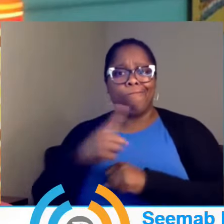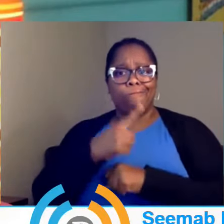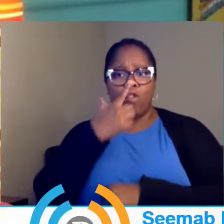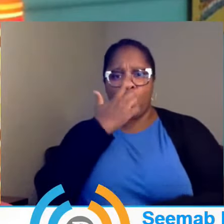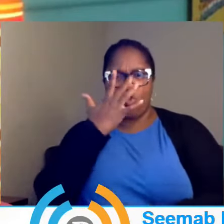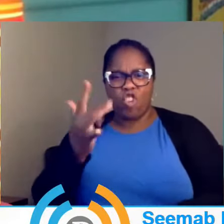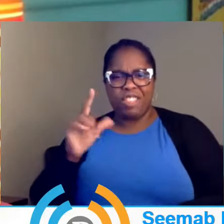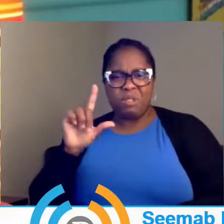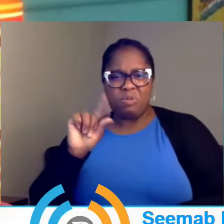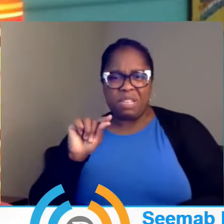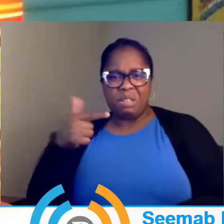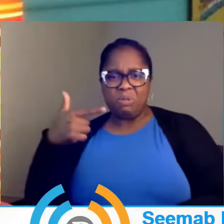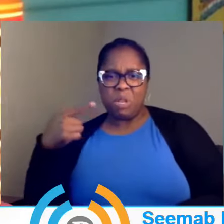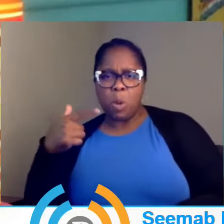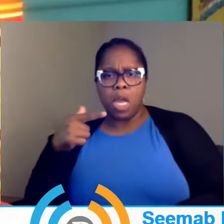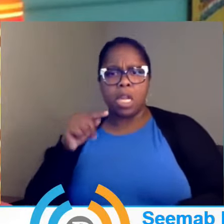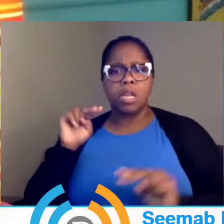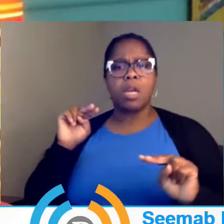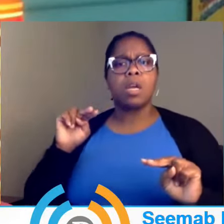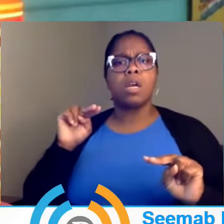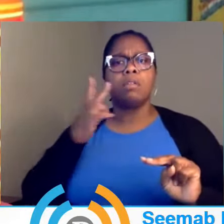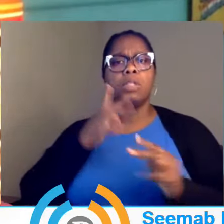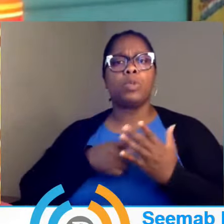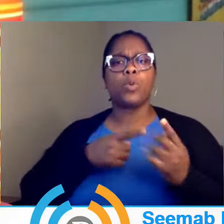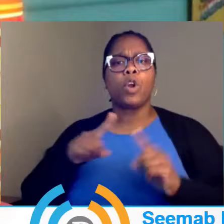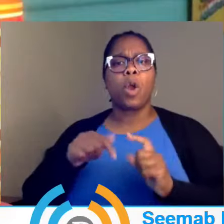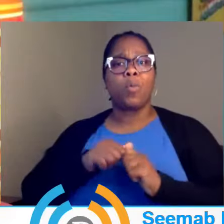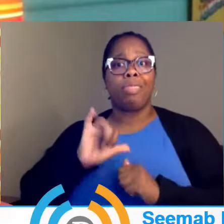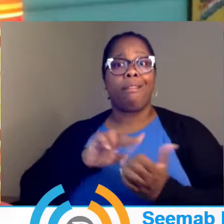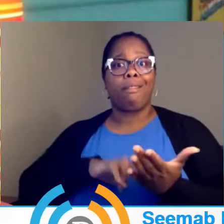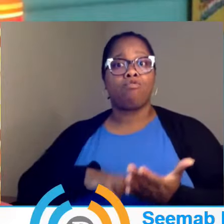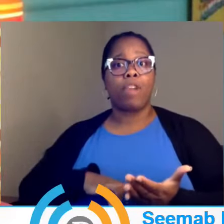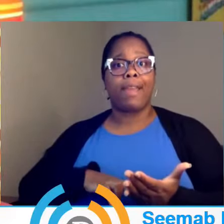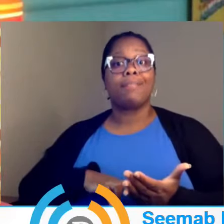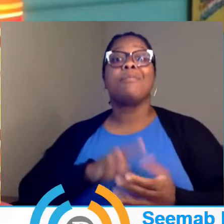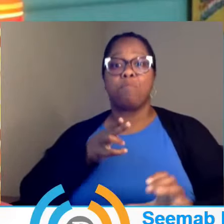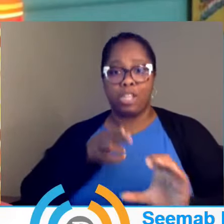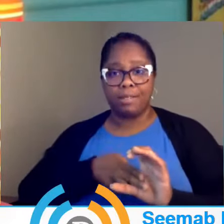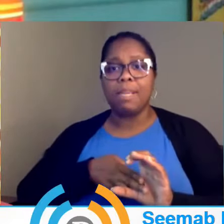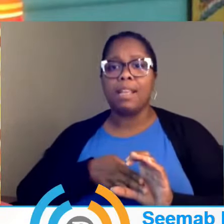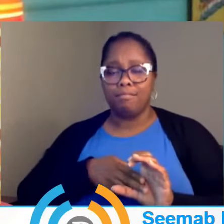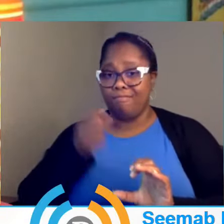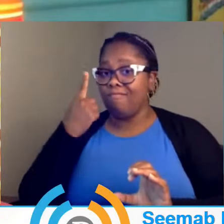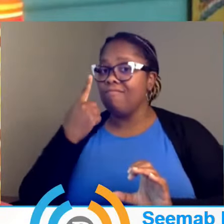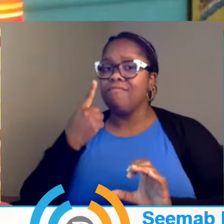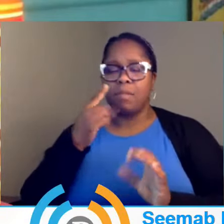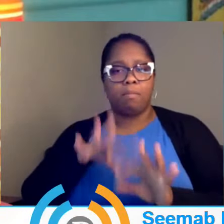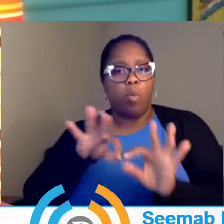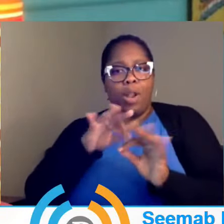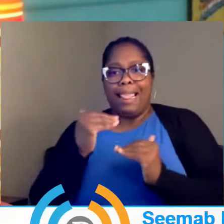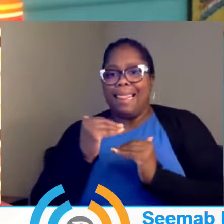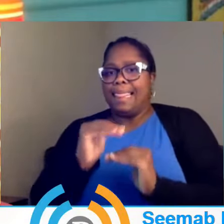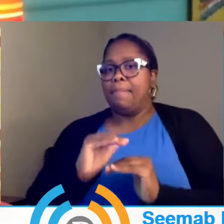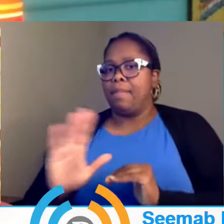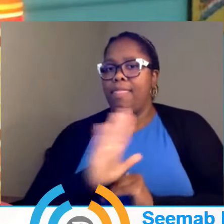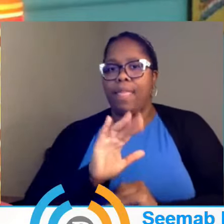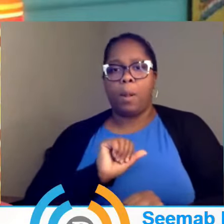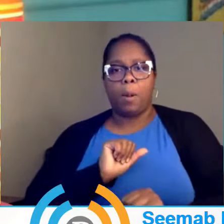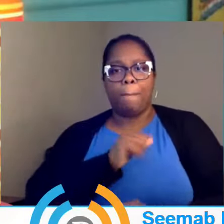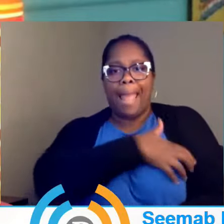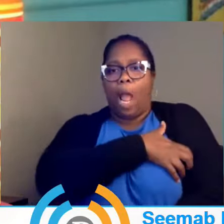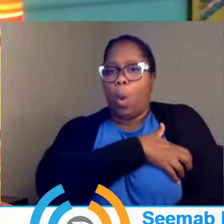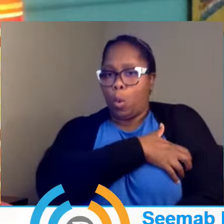make sure that we are participating in it, and that we are limiting powers. Again, we have